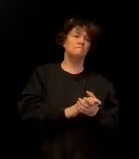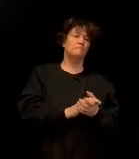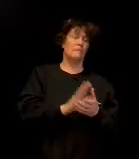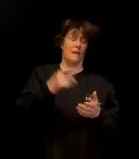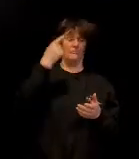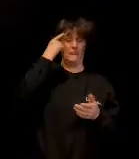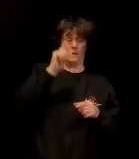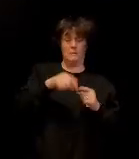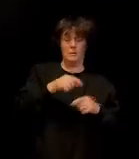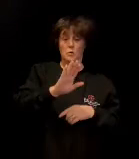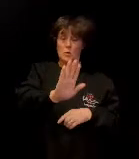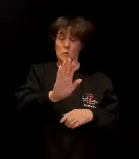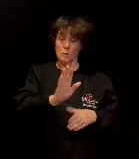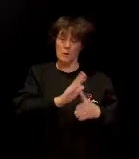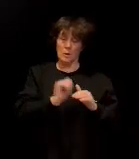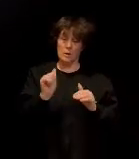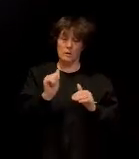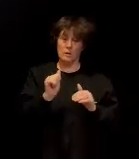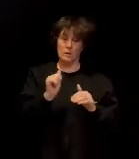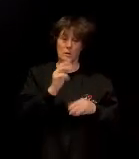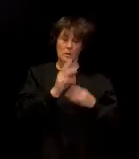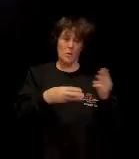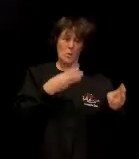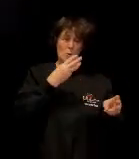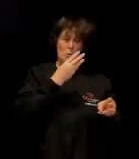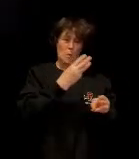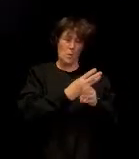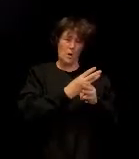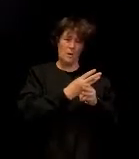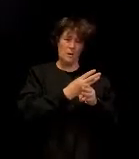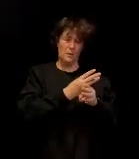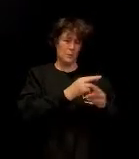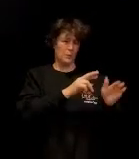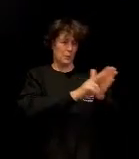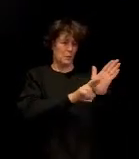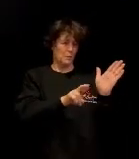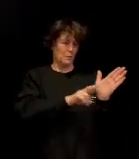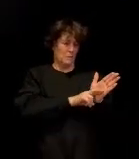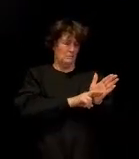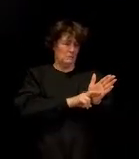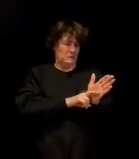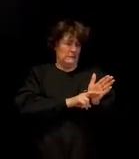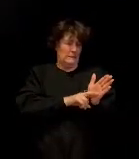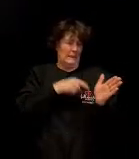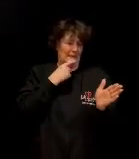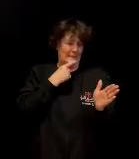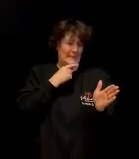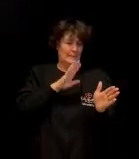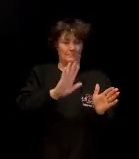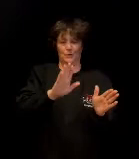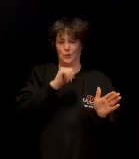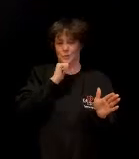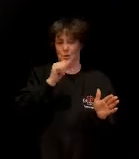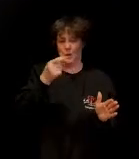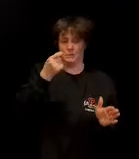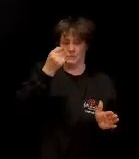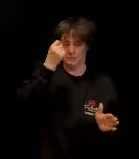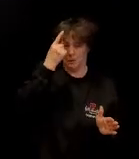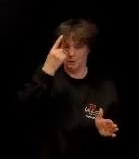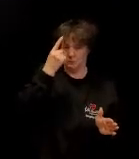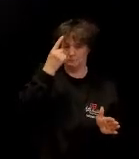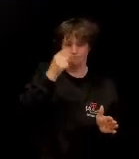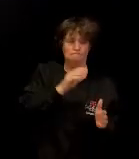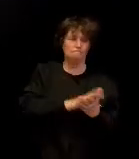consider your calling. Mere worldly standards say you're not very smart, so you'll never make it